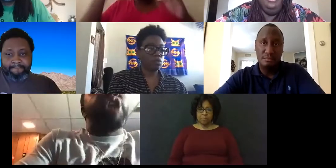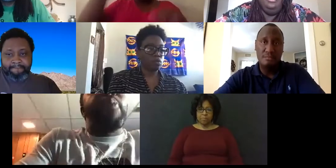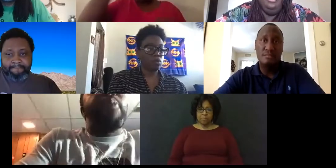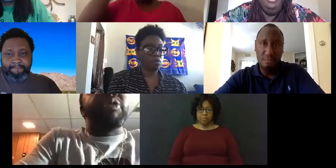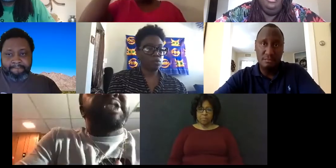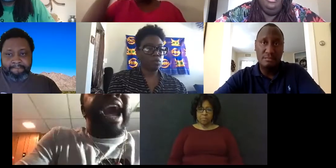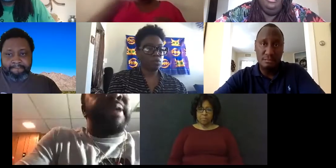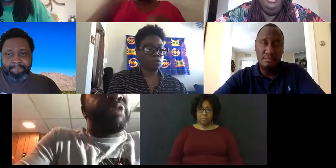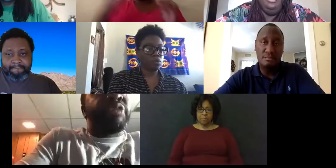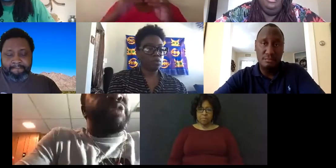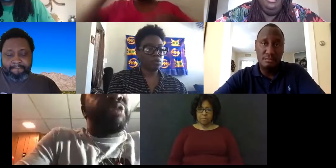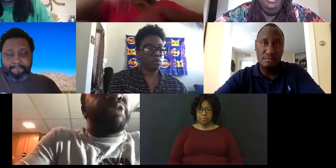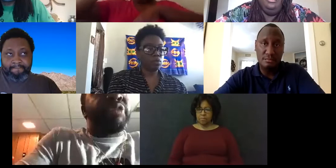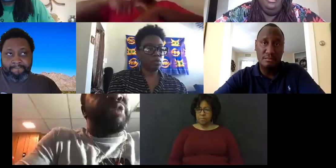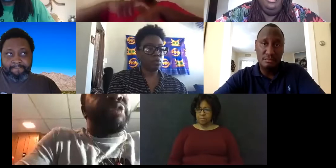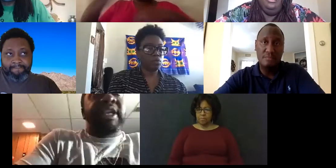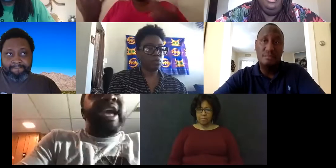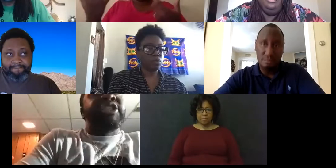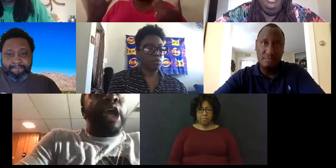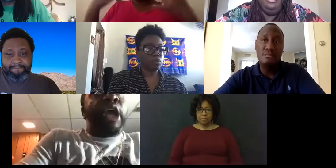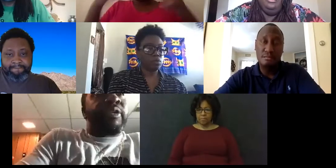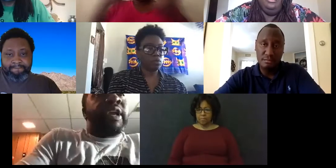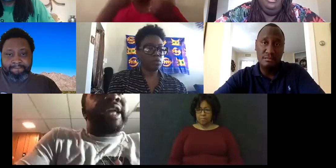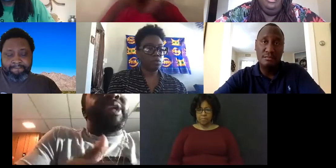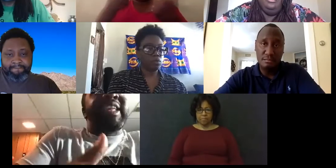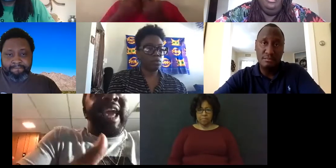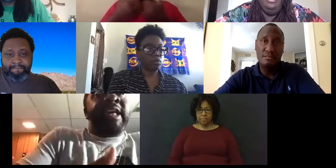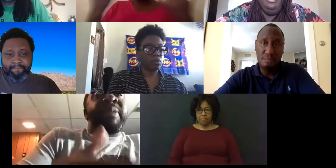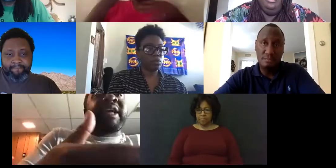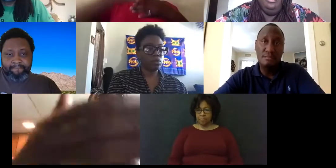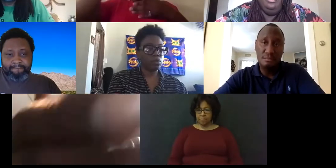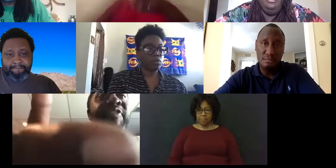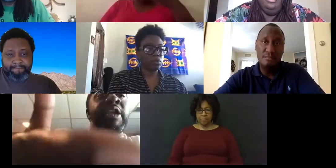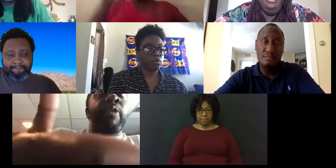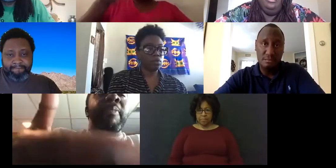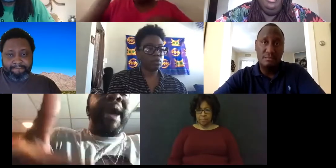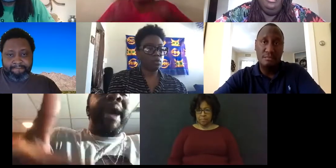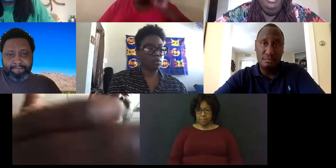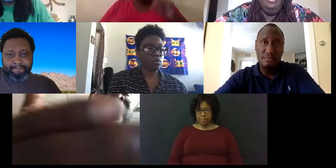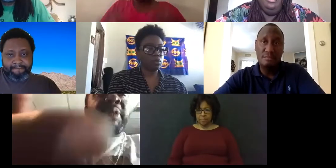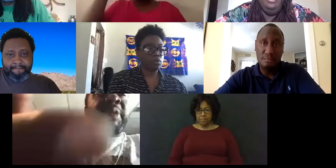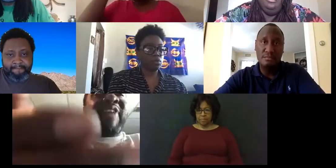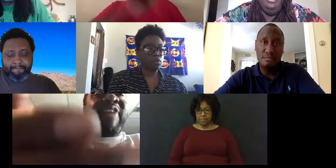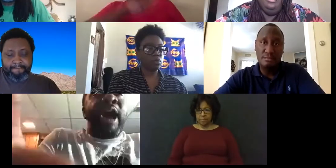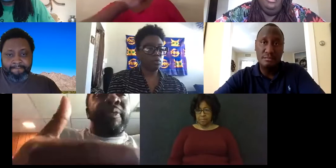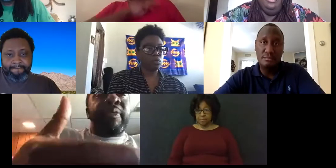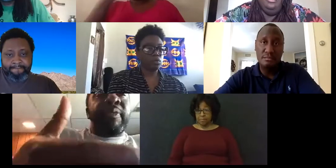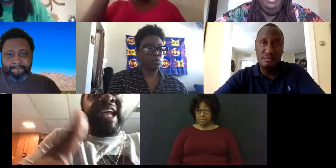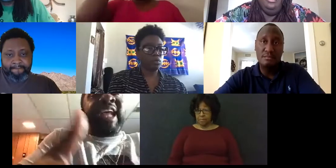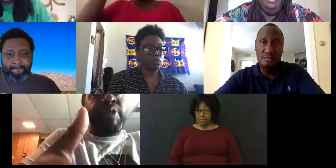there's no more time to play the games with you guys. It's over. Like, we can't. Because Kevin reminds me of